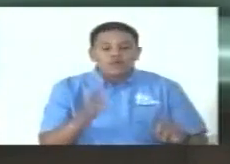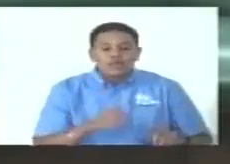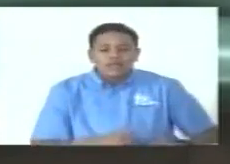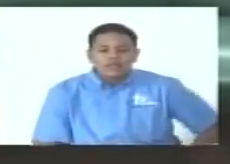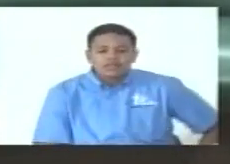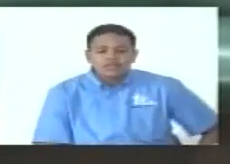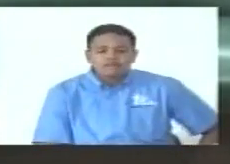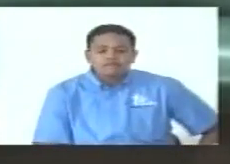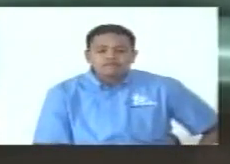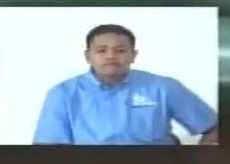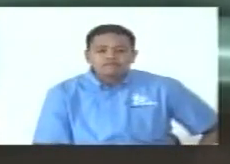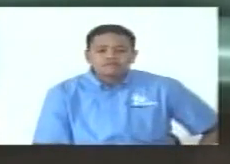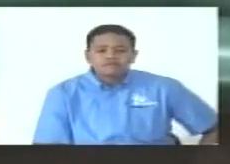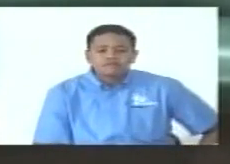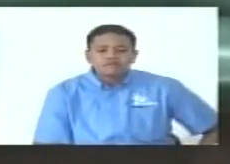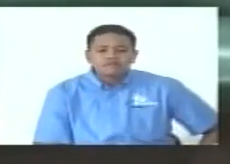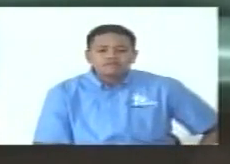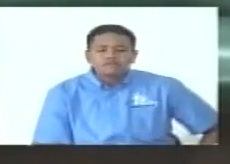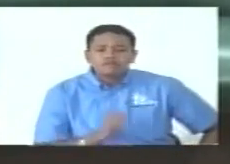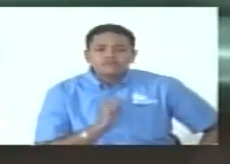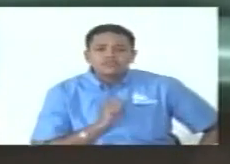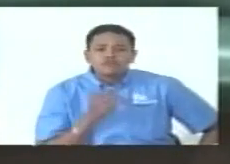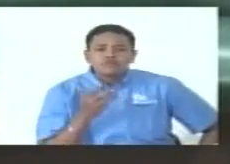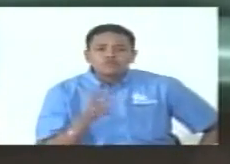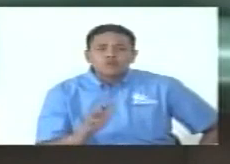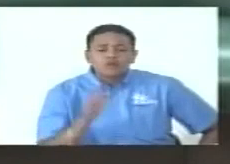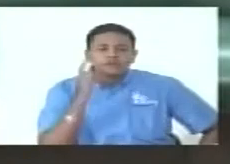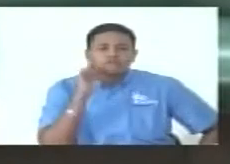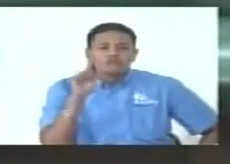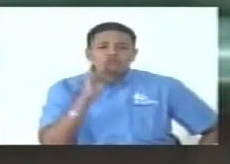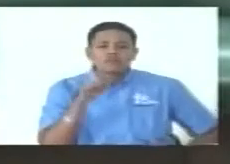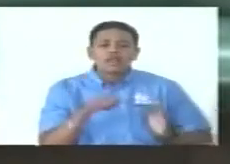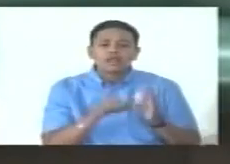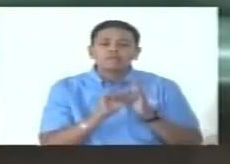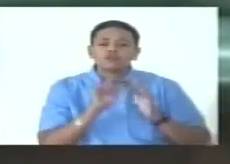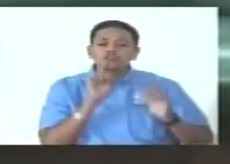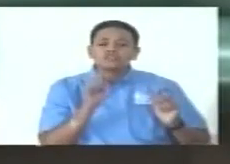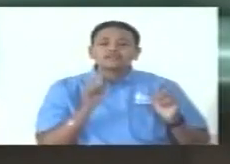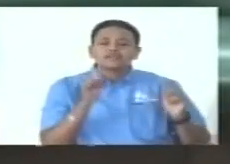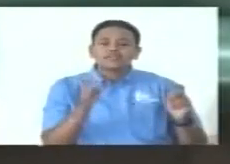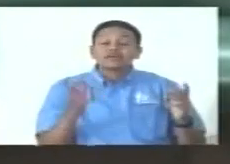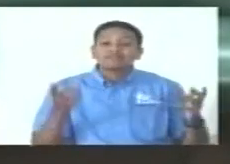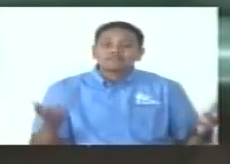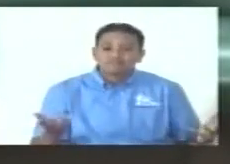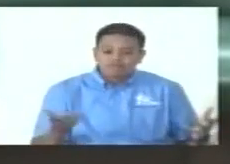I do not want, however, Mr. President, for the impression to be given